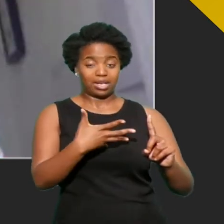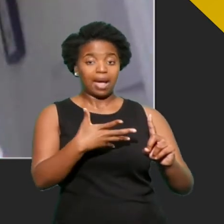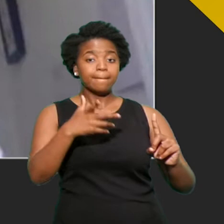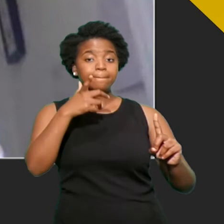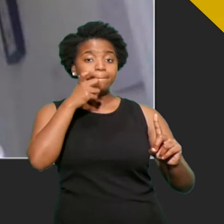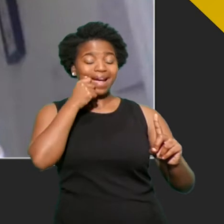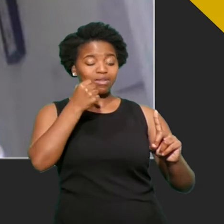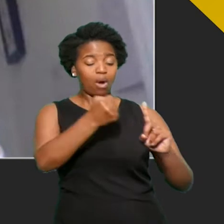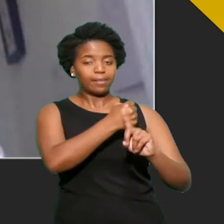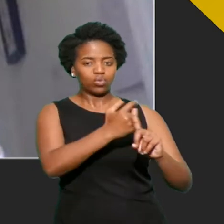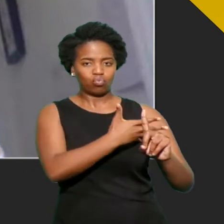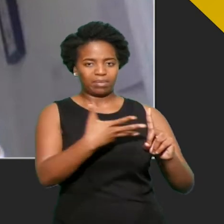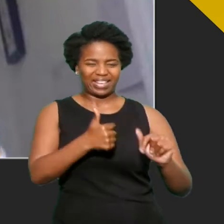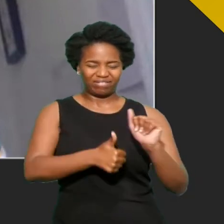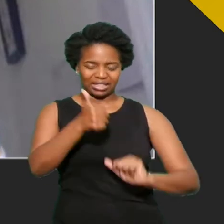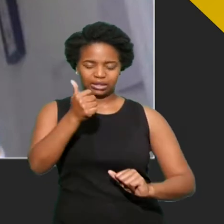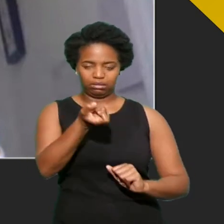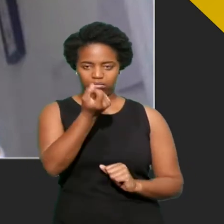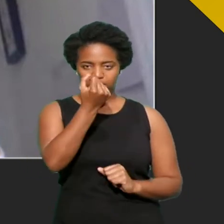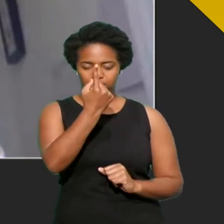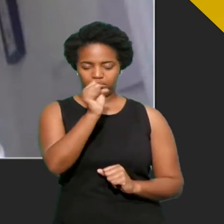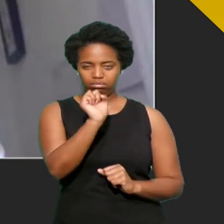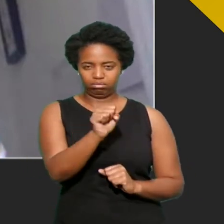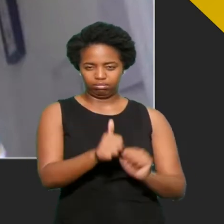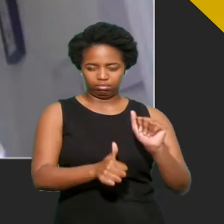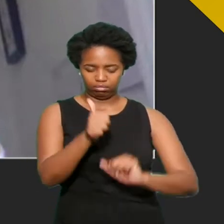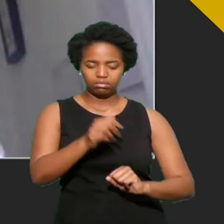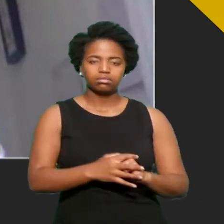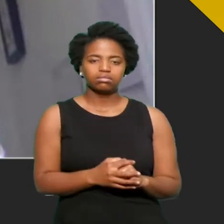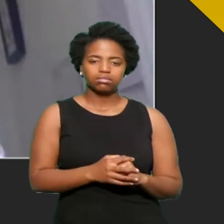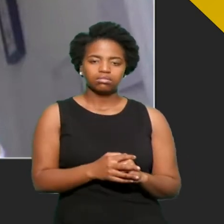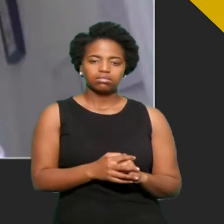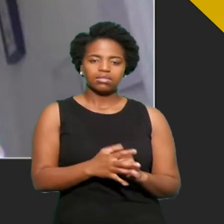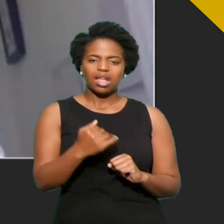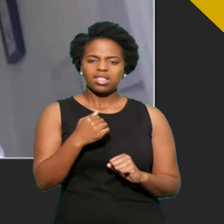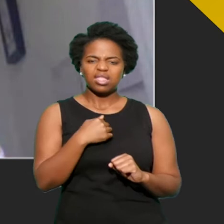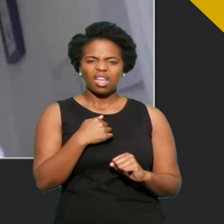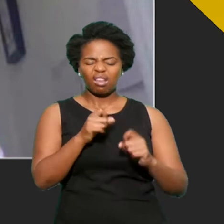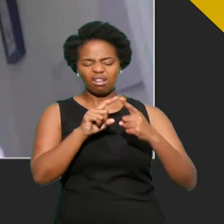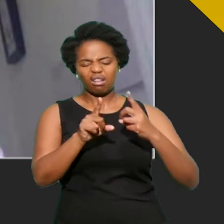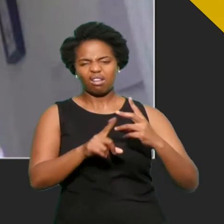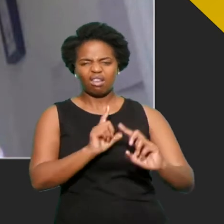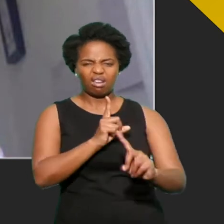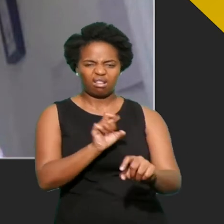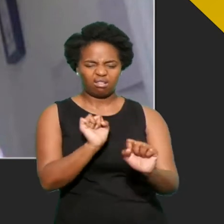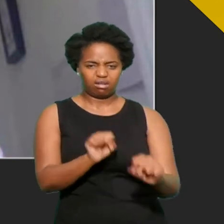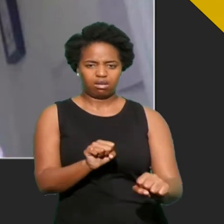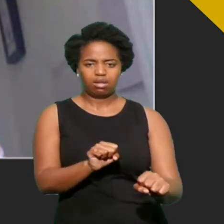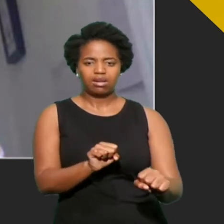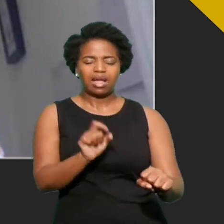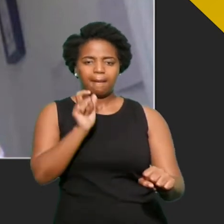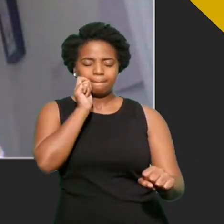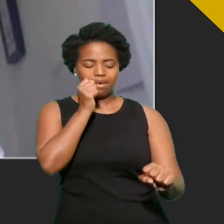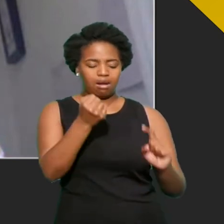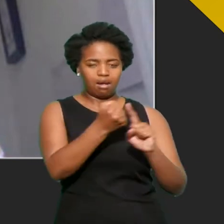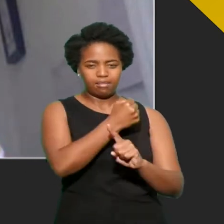understand what the answer to this question is. Okay. The answer to all the questions around gender-based violence against women are